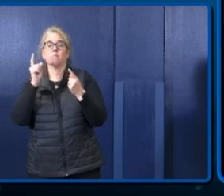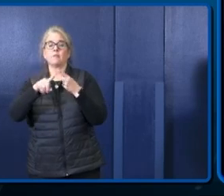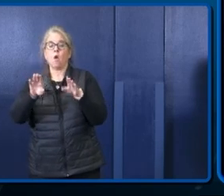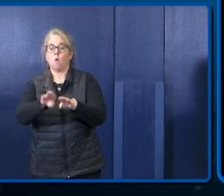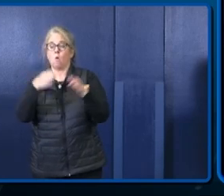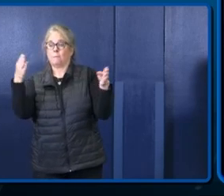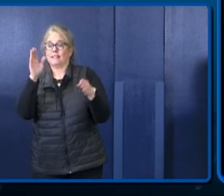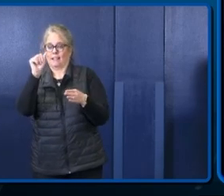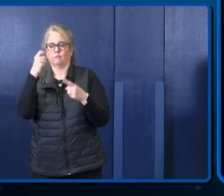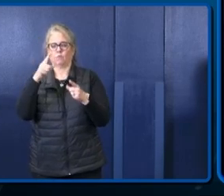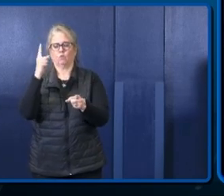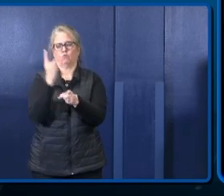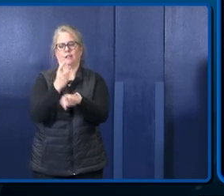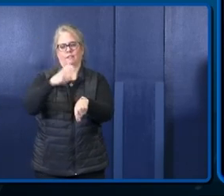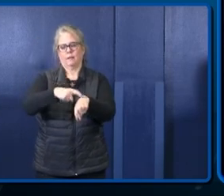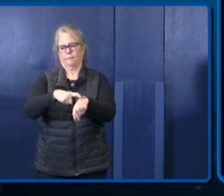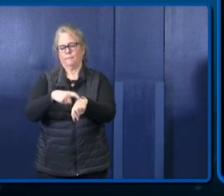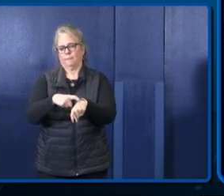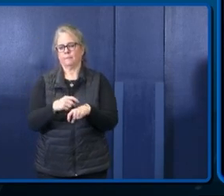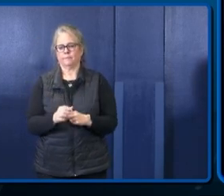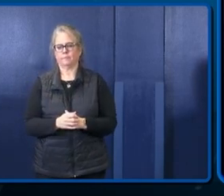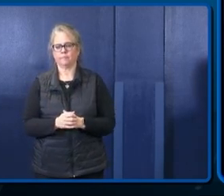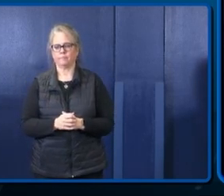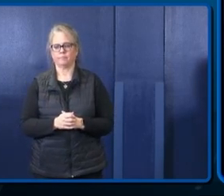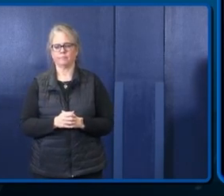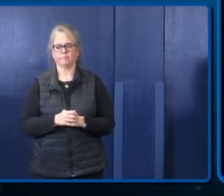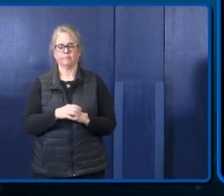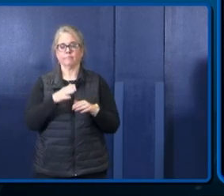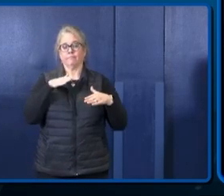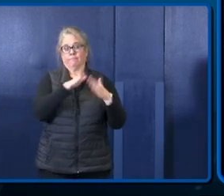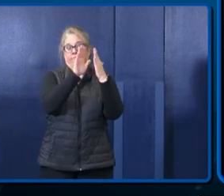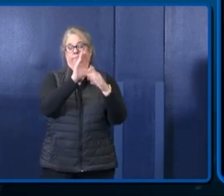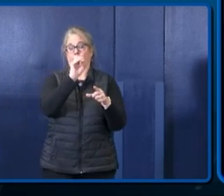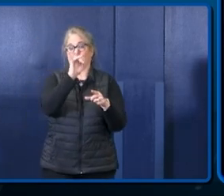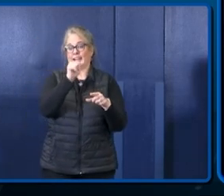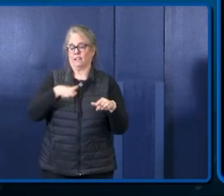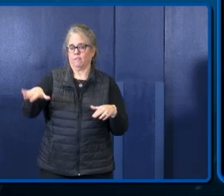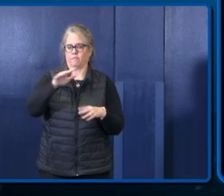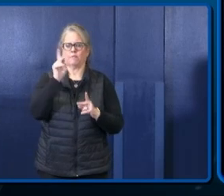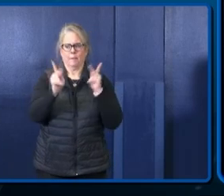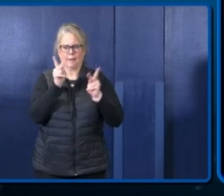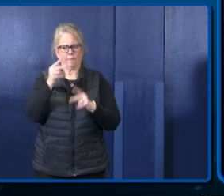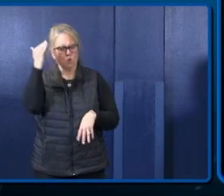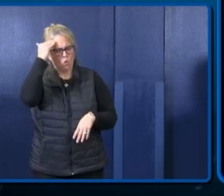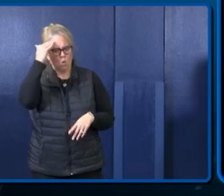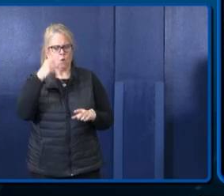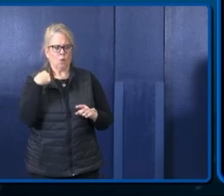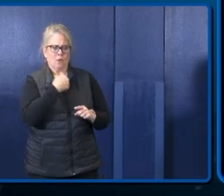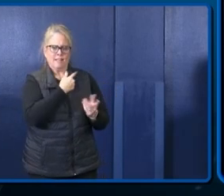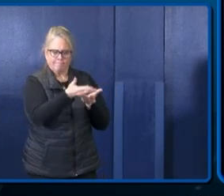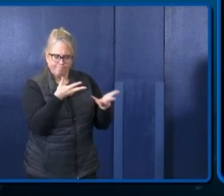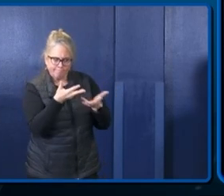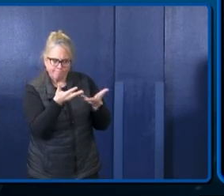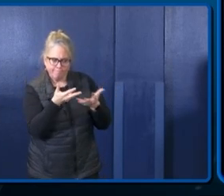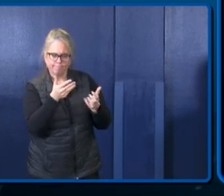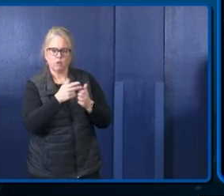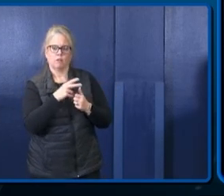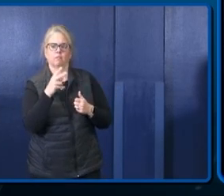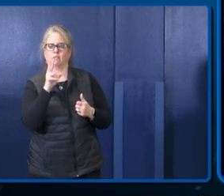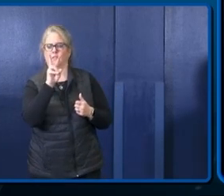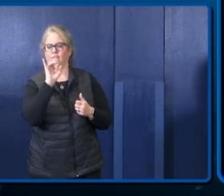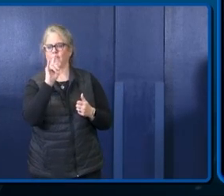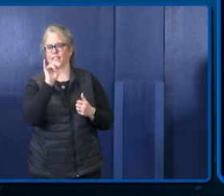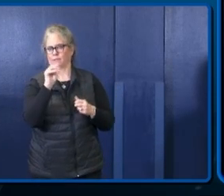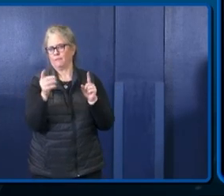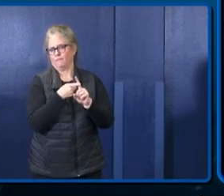the general media and members of the public know. I know that in cases like this, there's a tension.